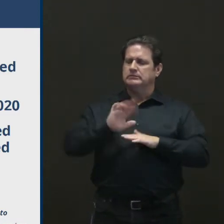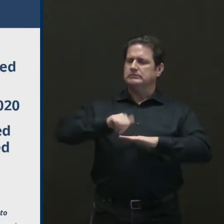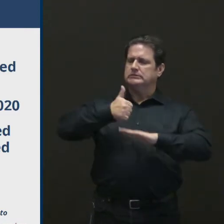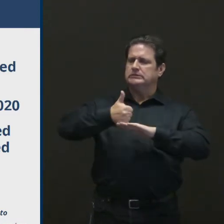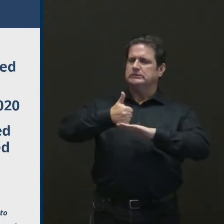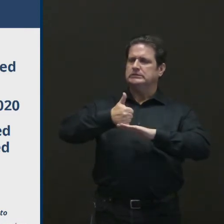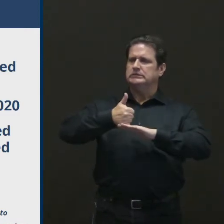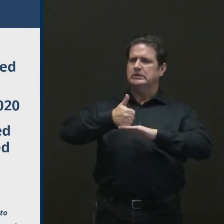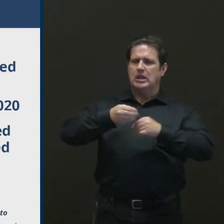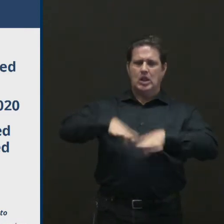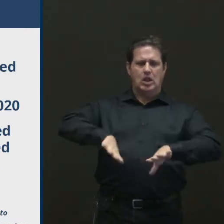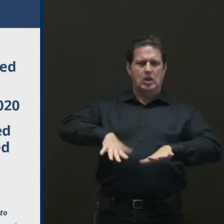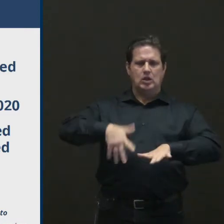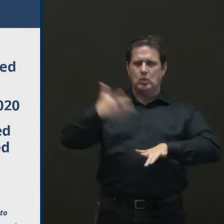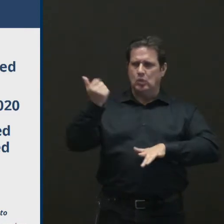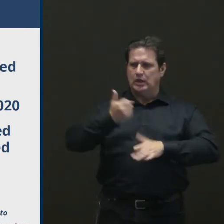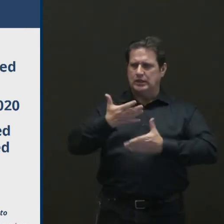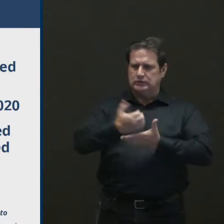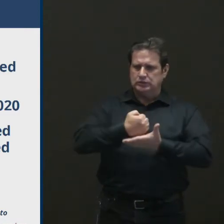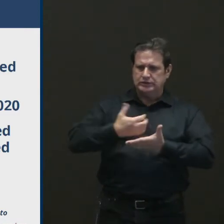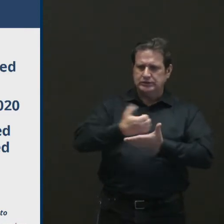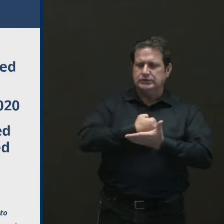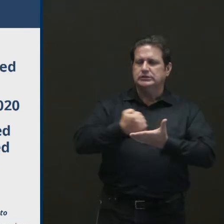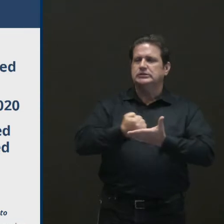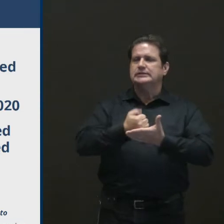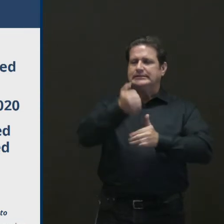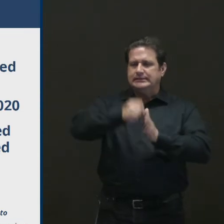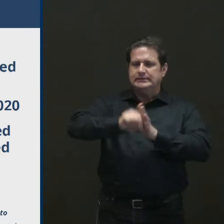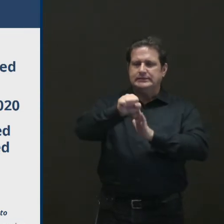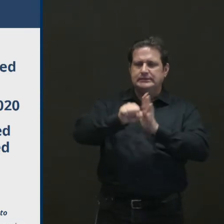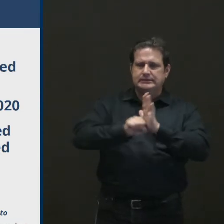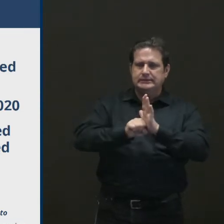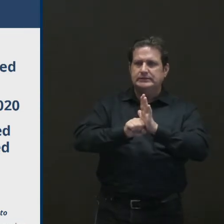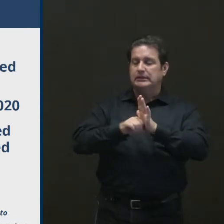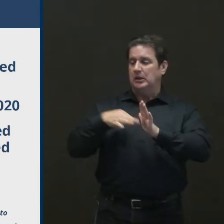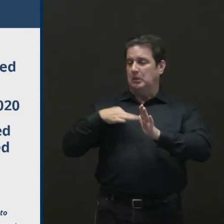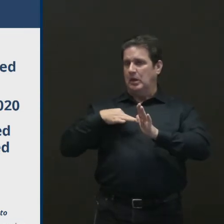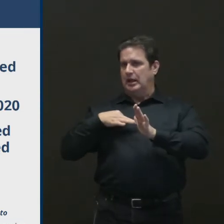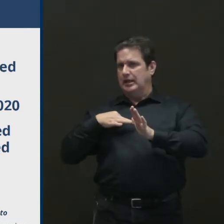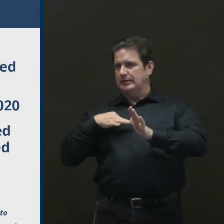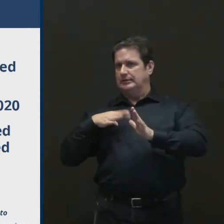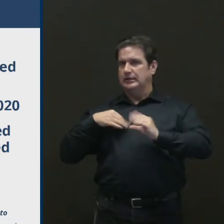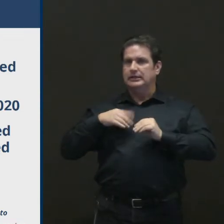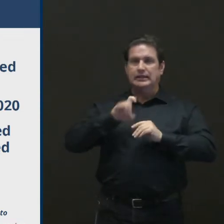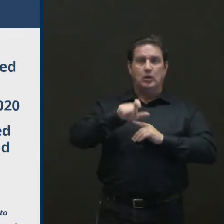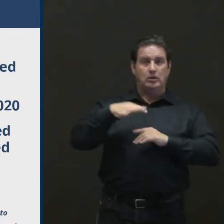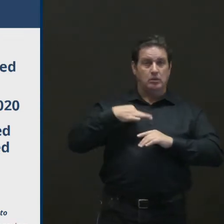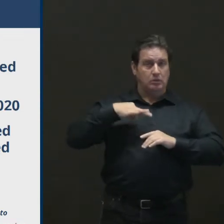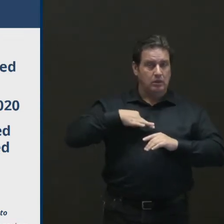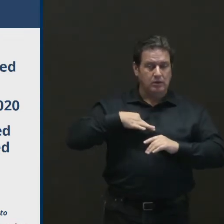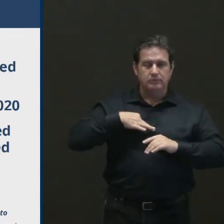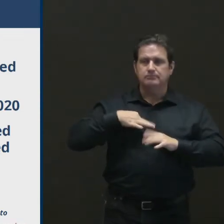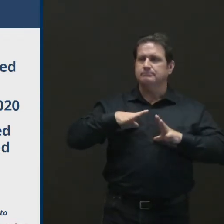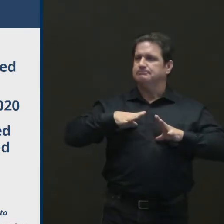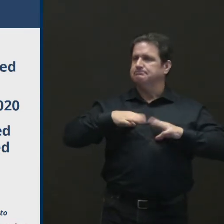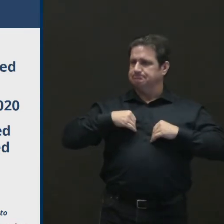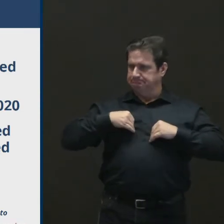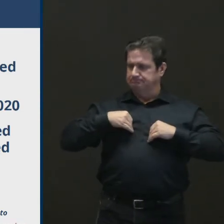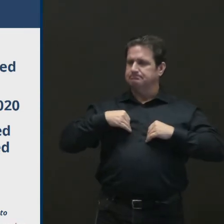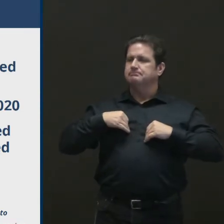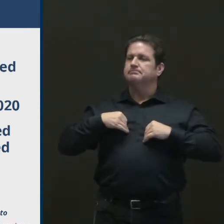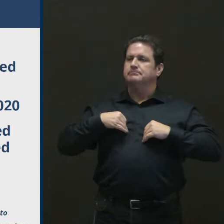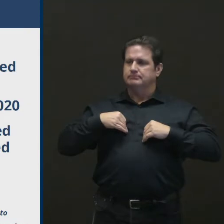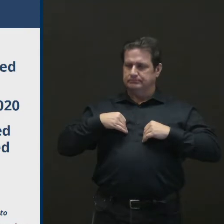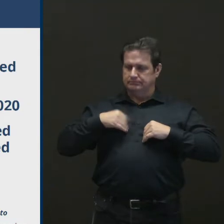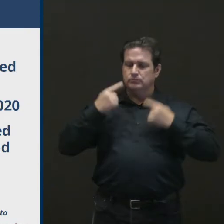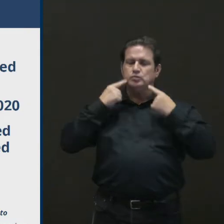the Lost Wage Assistance Program, which each state had to apply for. Delaware applied and our application